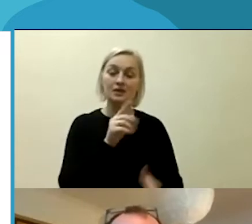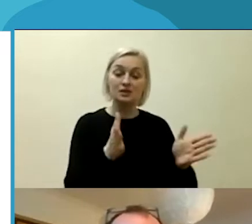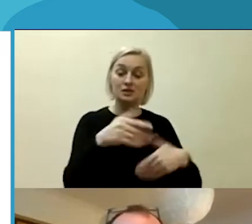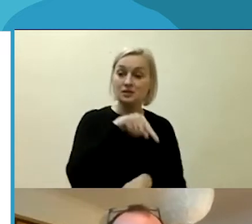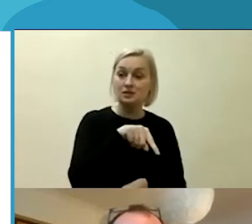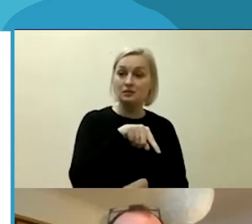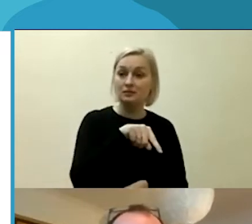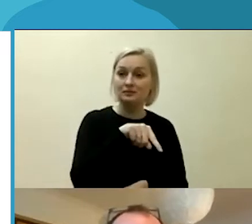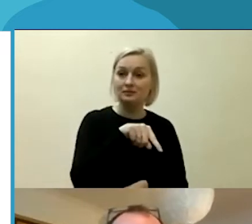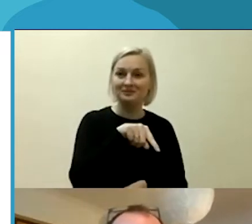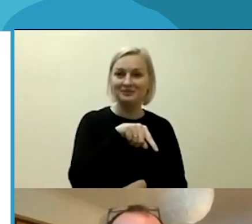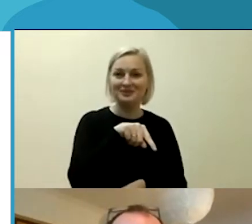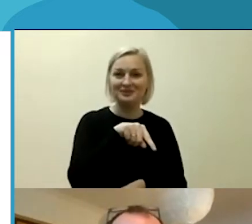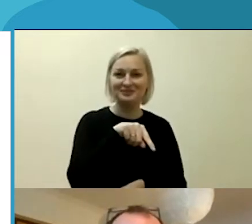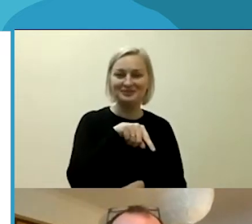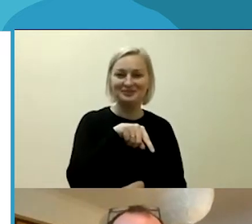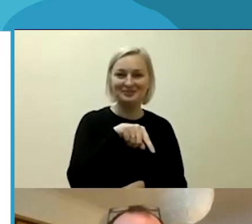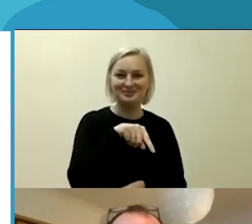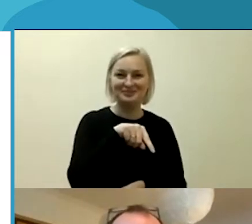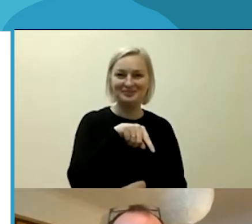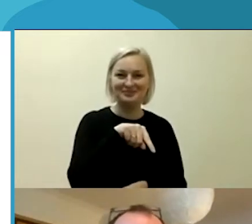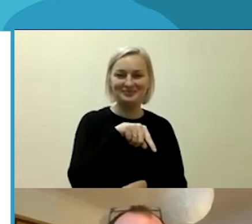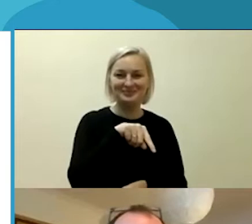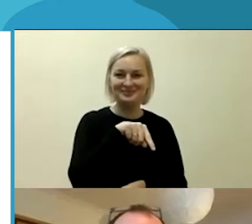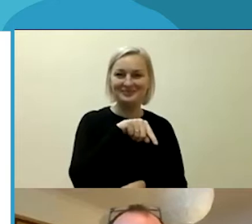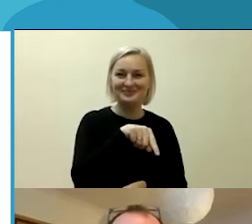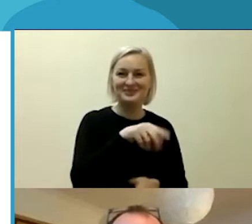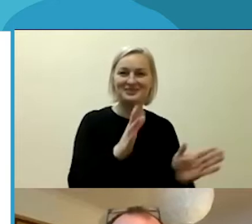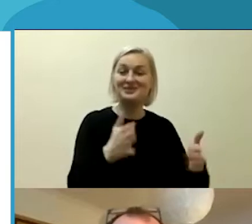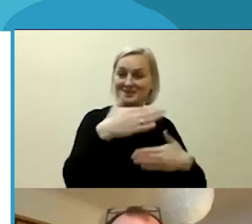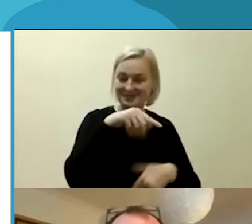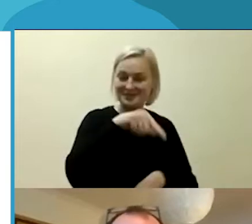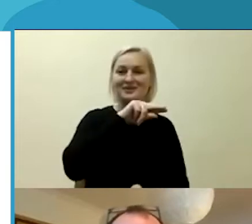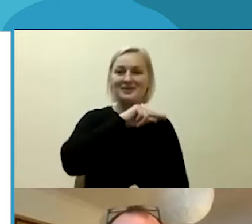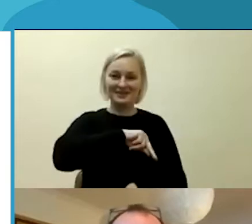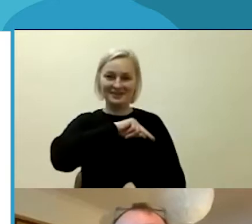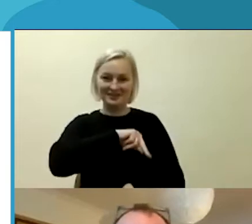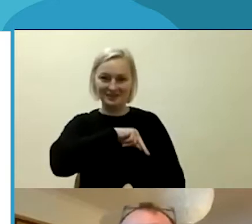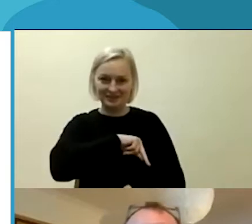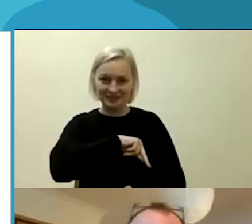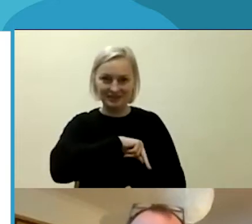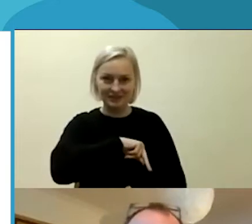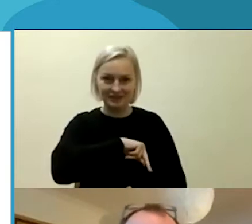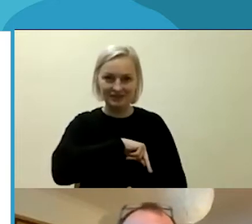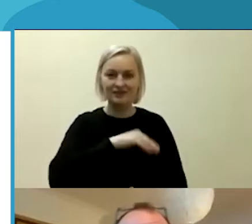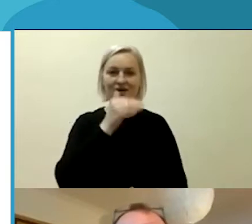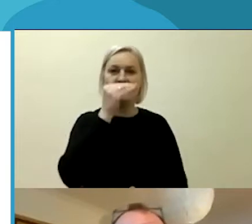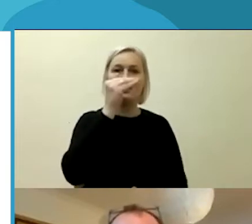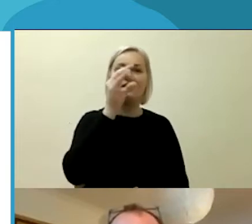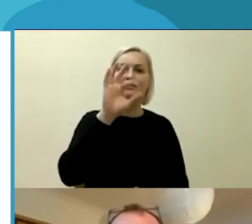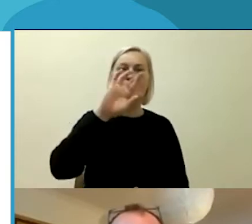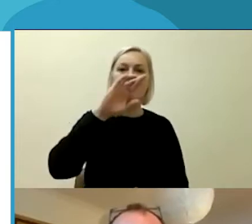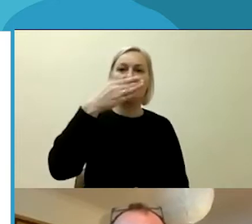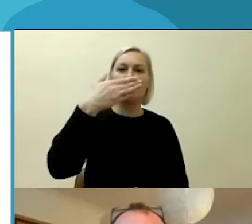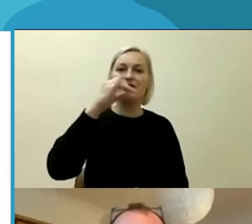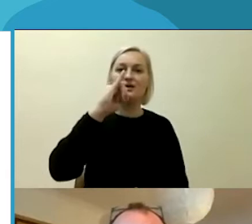WordPress plugin called Formidable Pro. It costs about $200. It cost $50 to begin with, but I